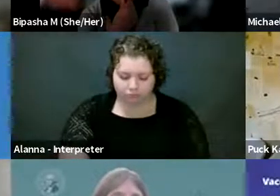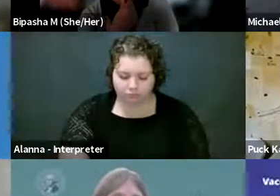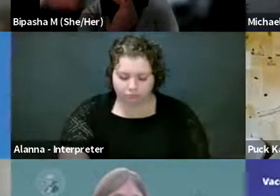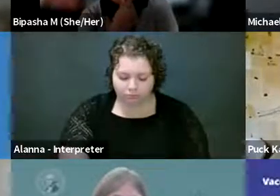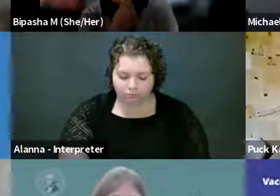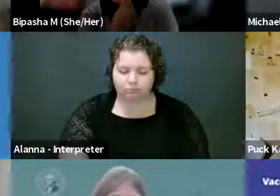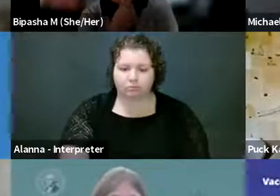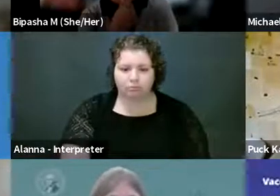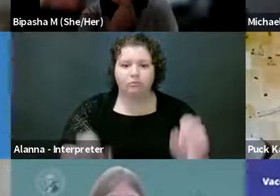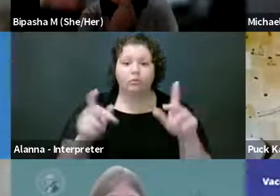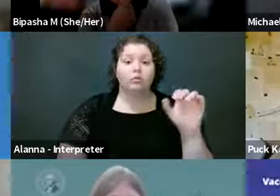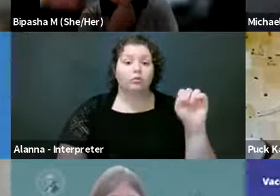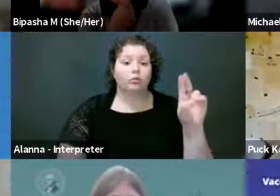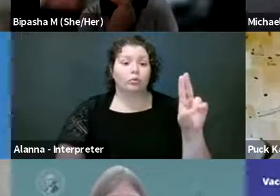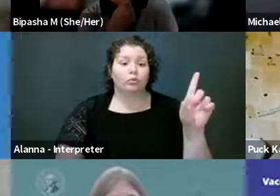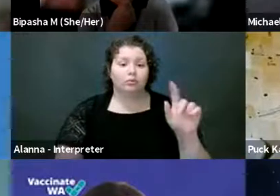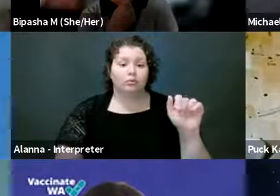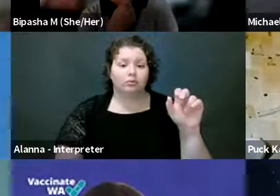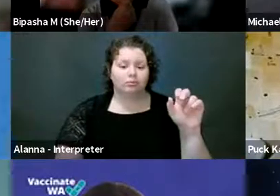Okay, Suzanne's group.